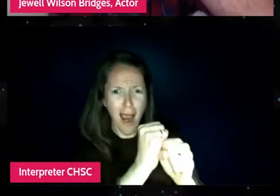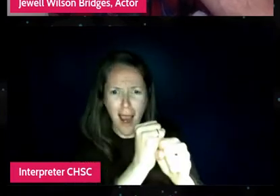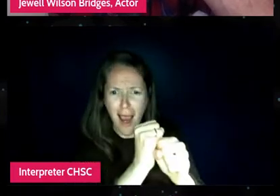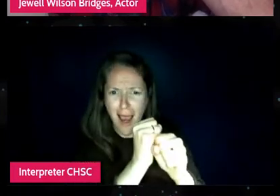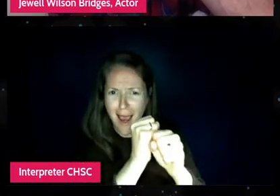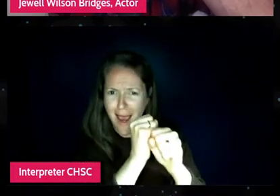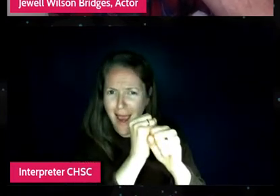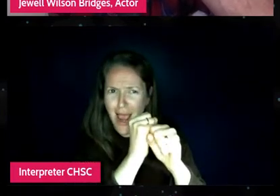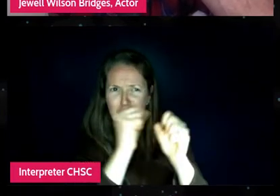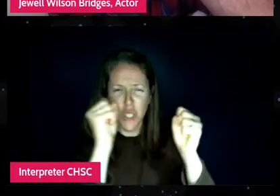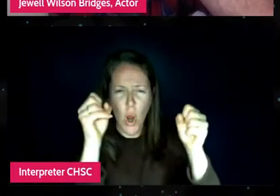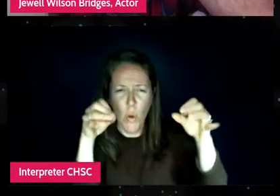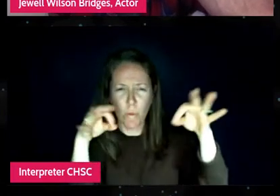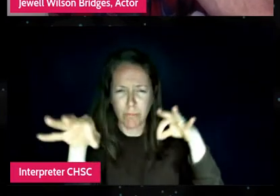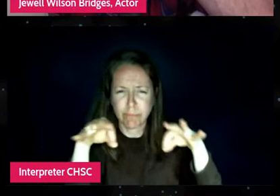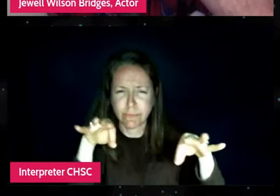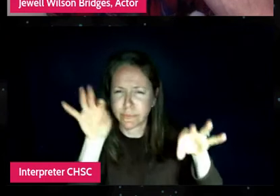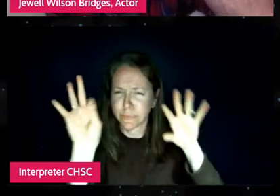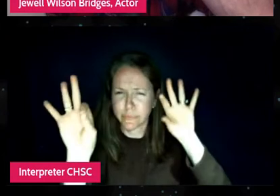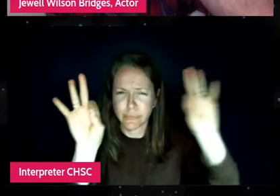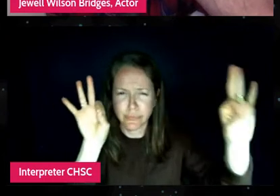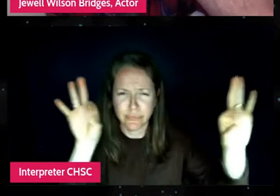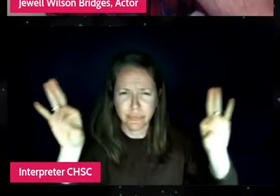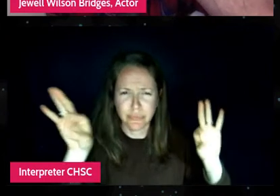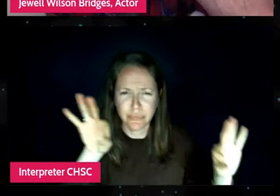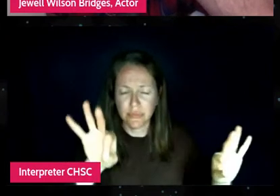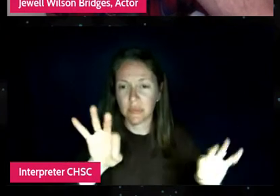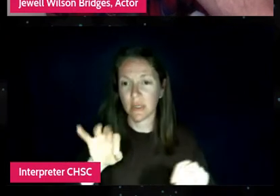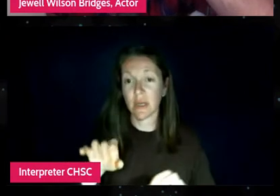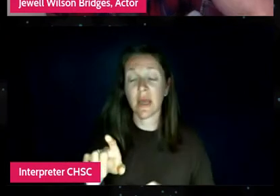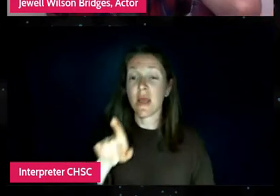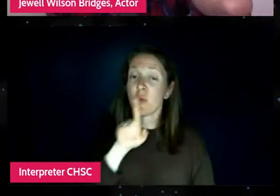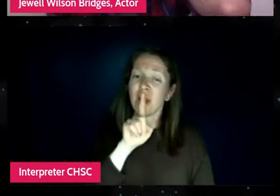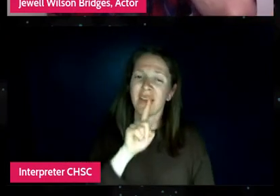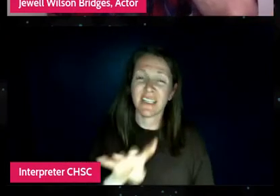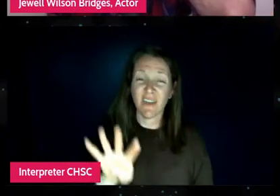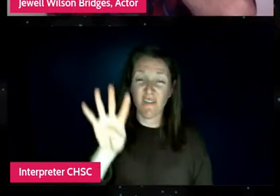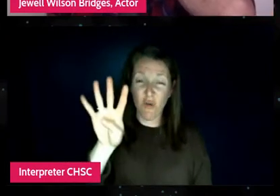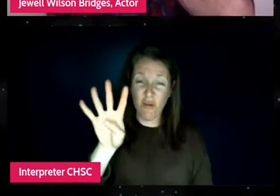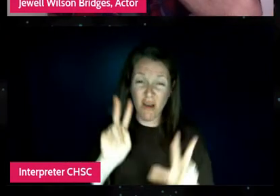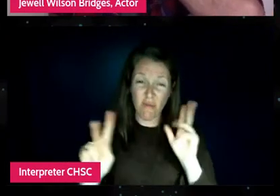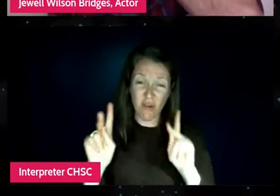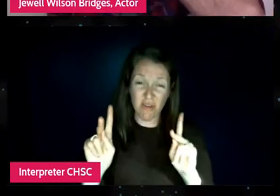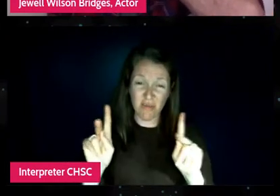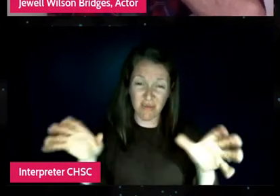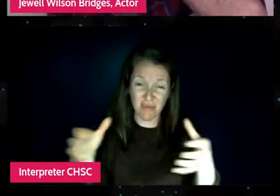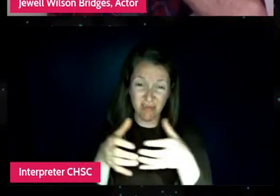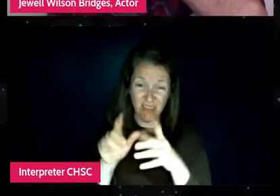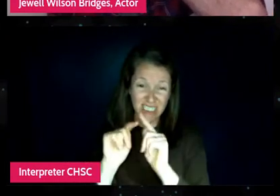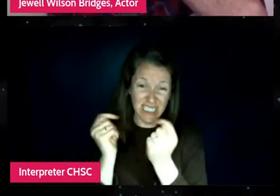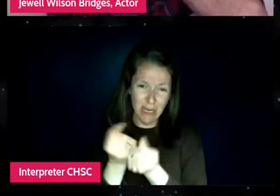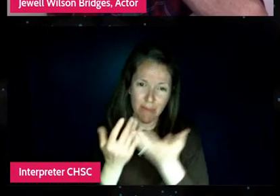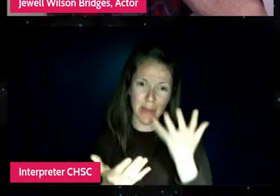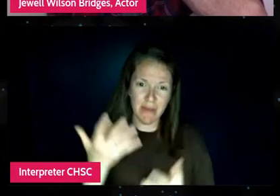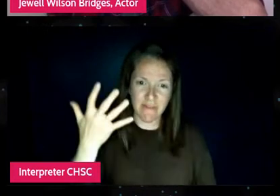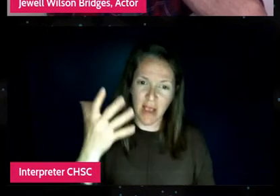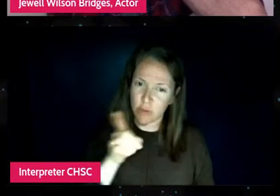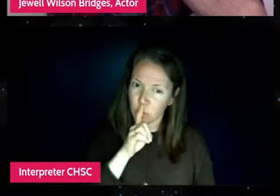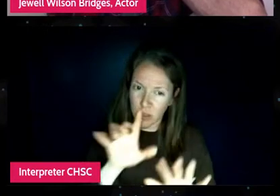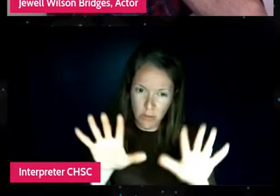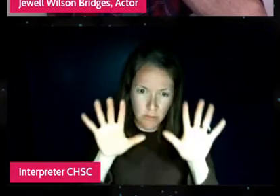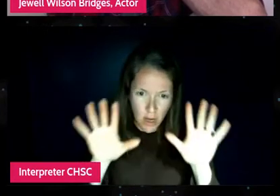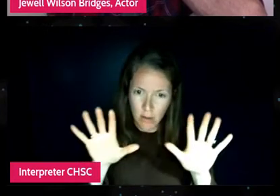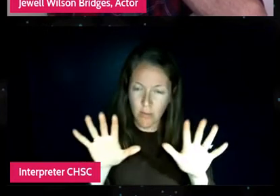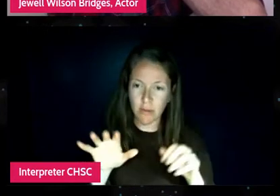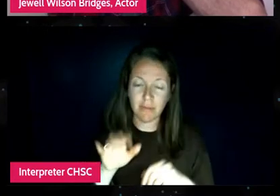It got so detailed. It was so incredible. And they were like primarily a 4-person team or 5. So It was really incredible, but that's